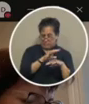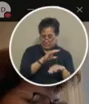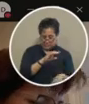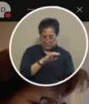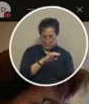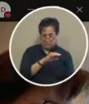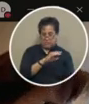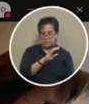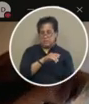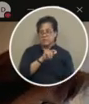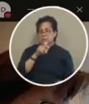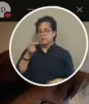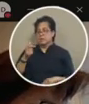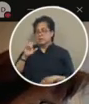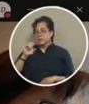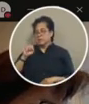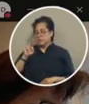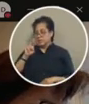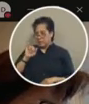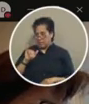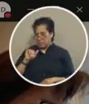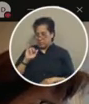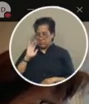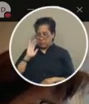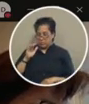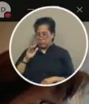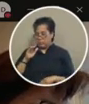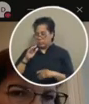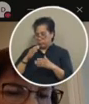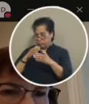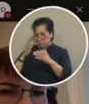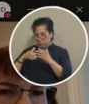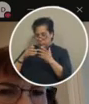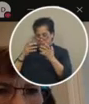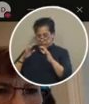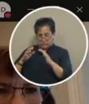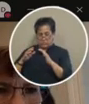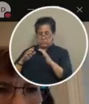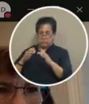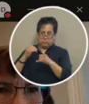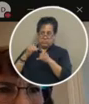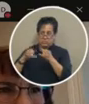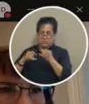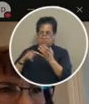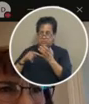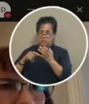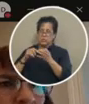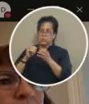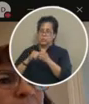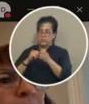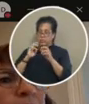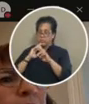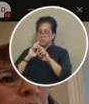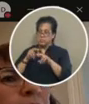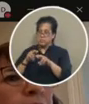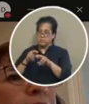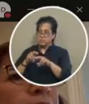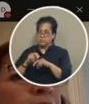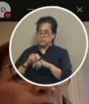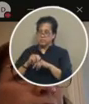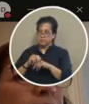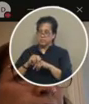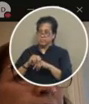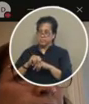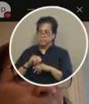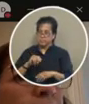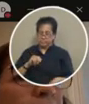then Carrie Weston will clean it up at the end with the ED response, and Jessica Herrera will join him as